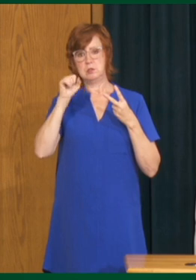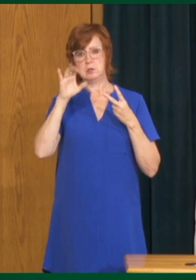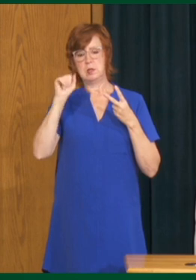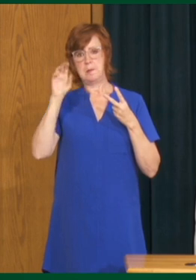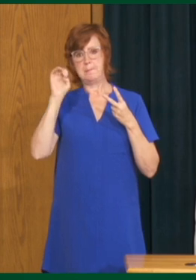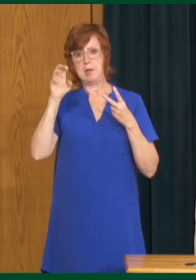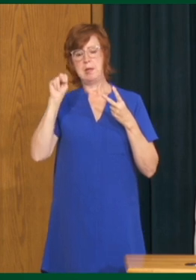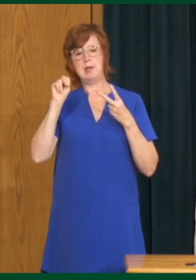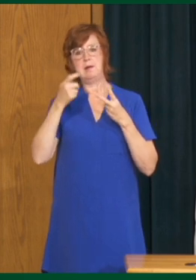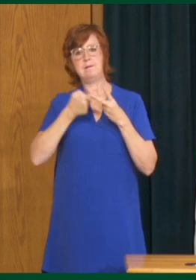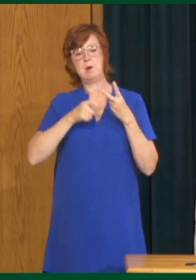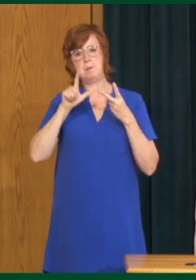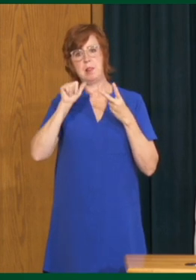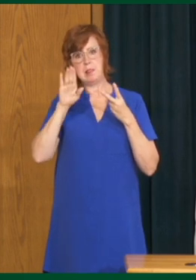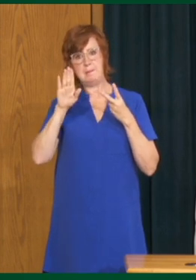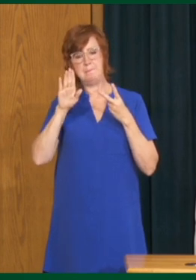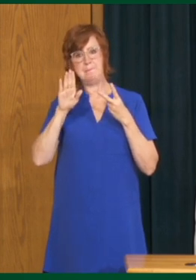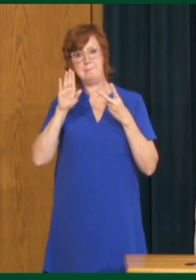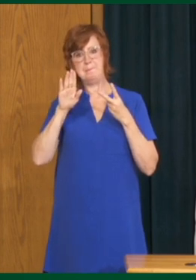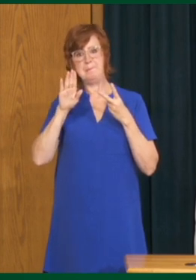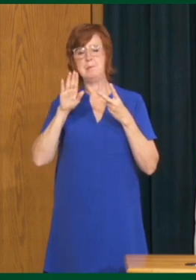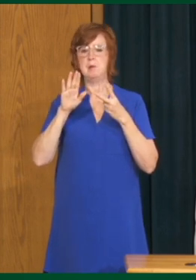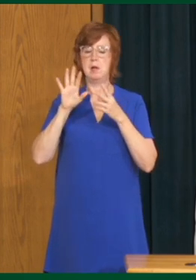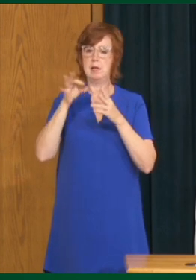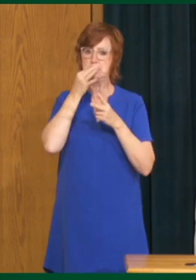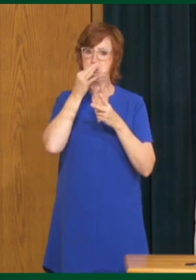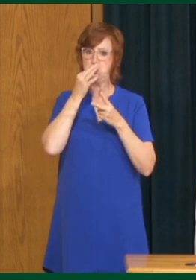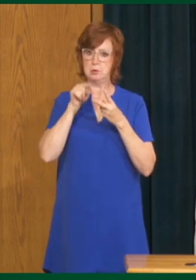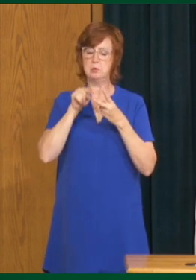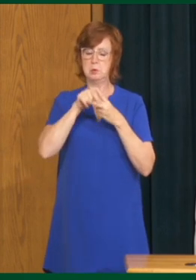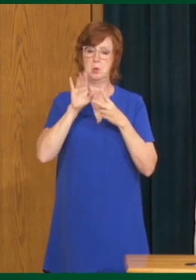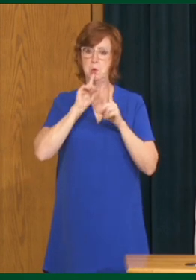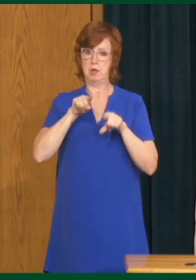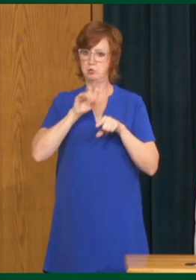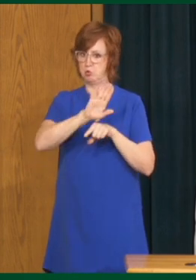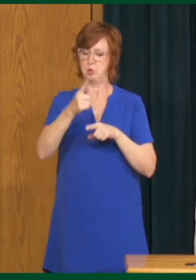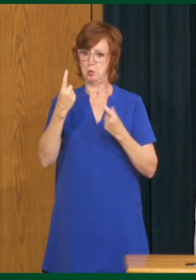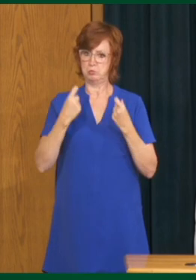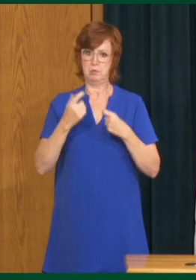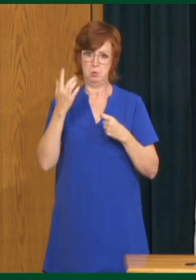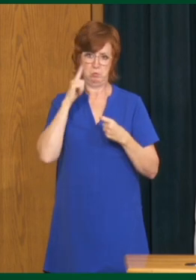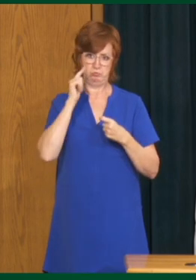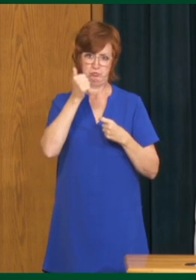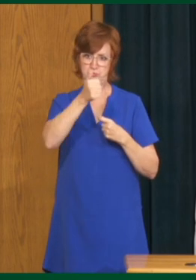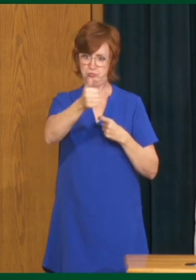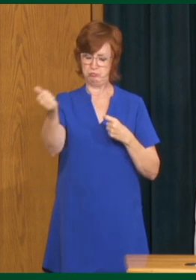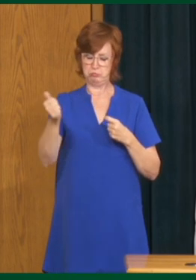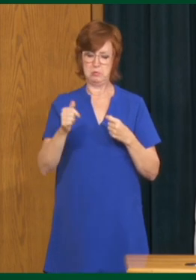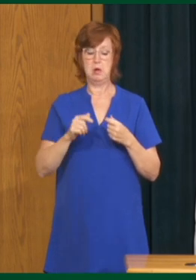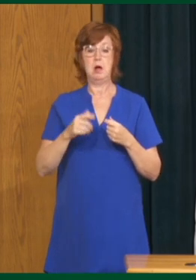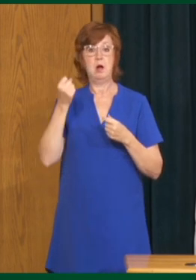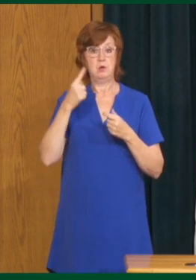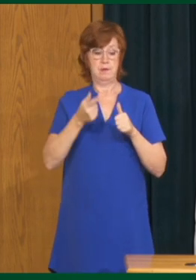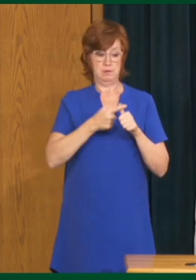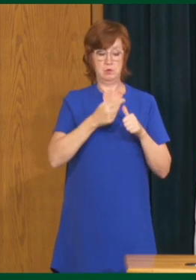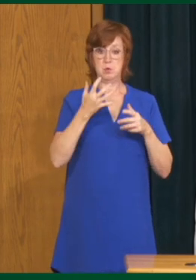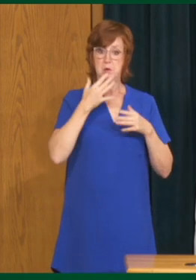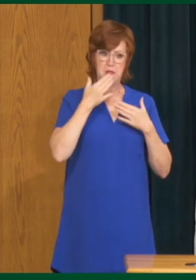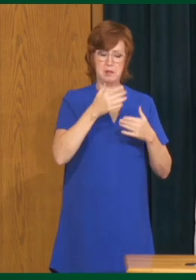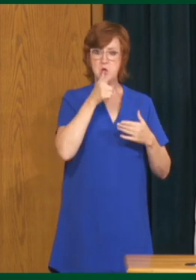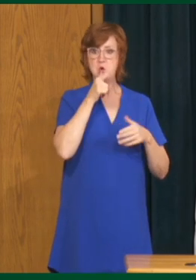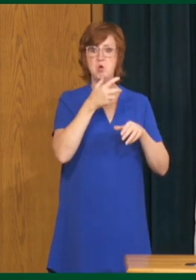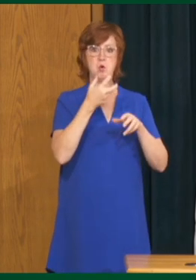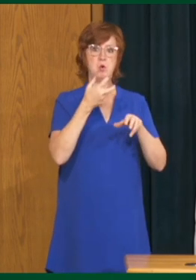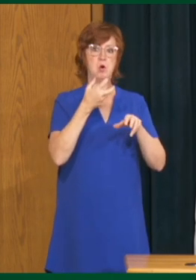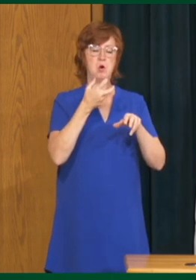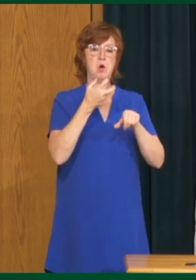answer questions in just a few moments. I'd like to begin by thanking our healthcare workers who have been working hard over the first two stages of service resumption